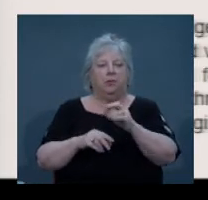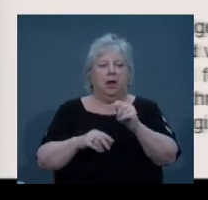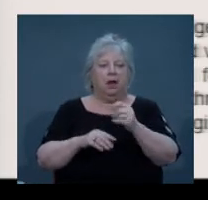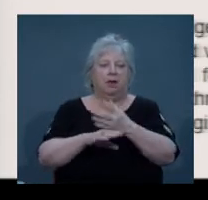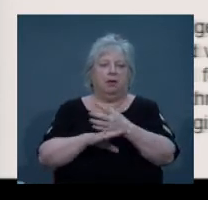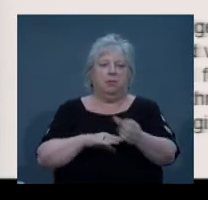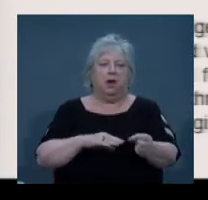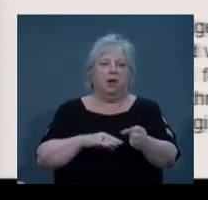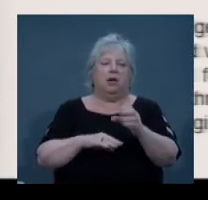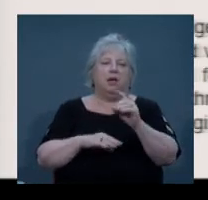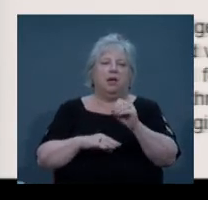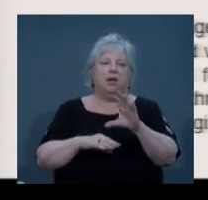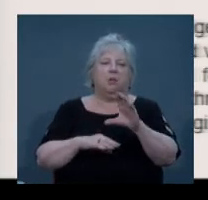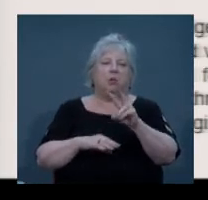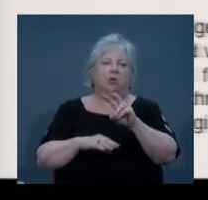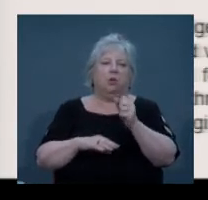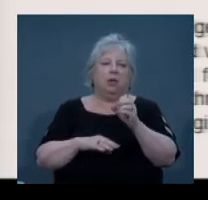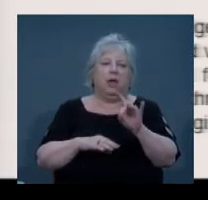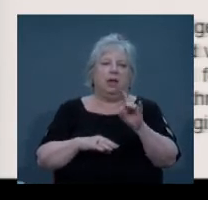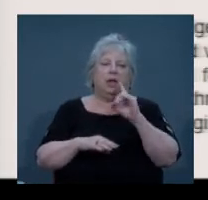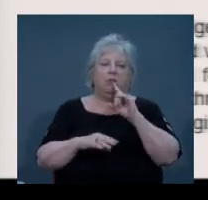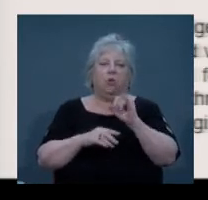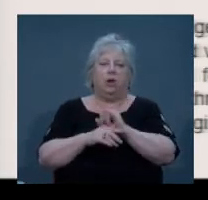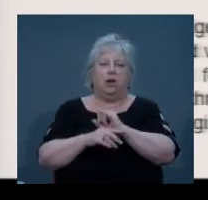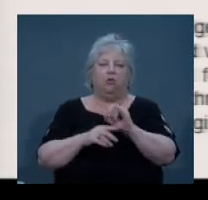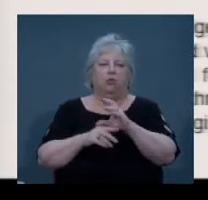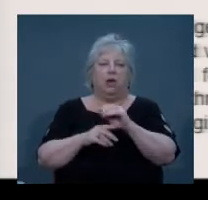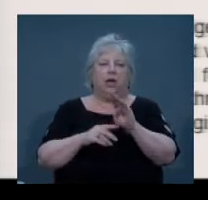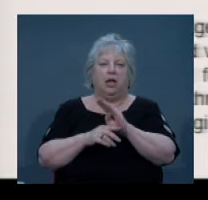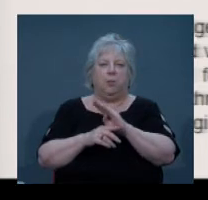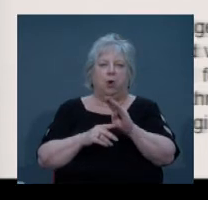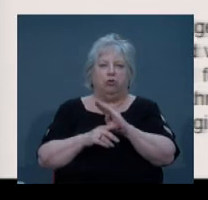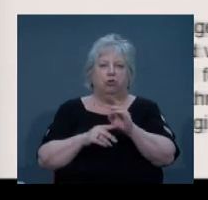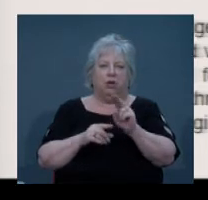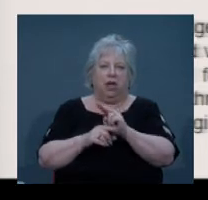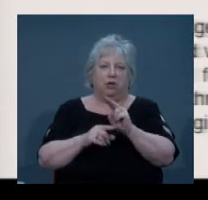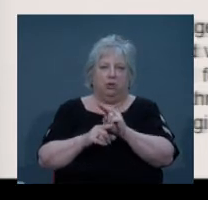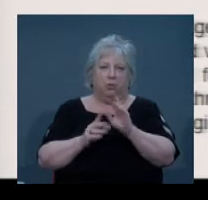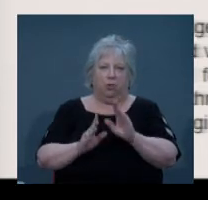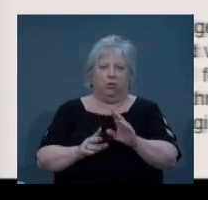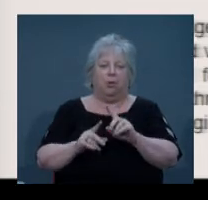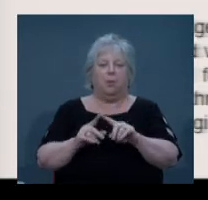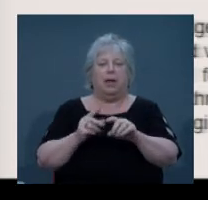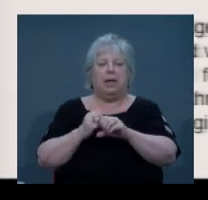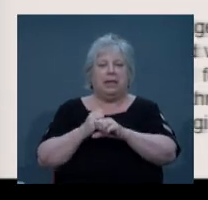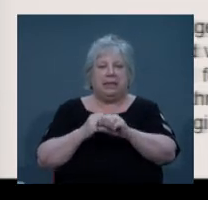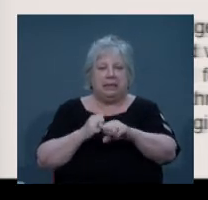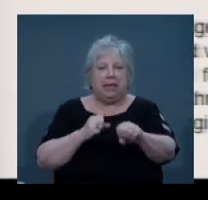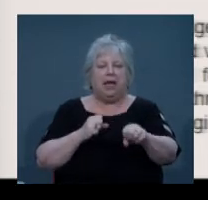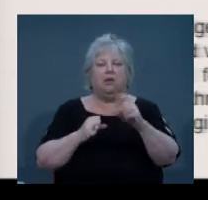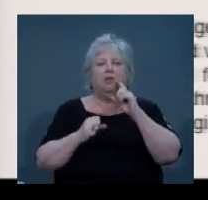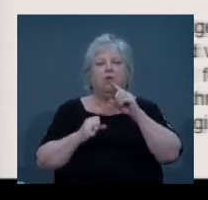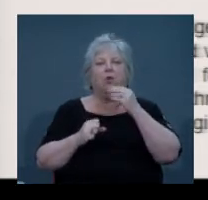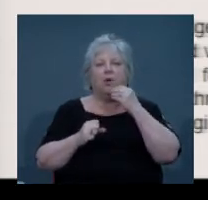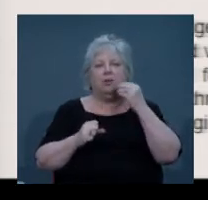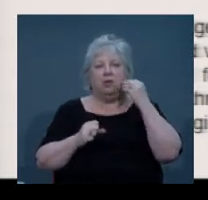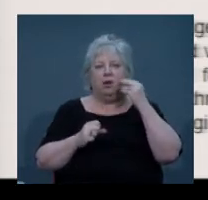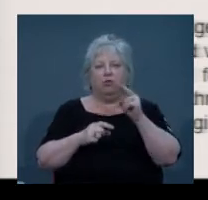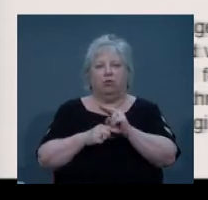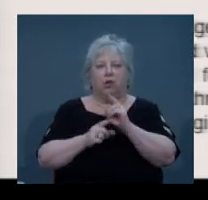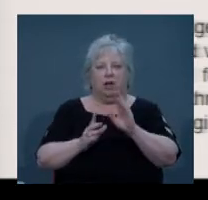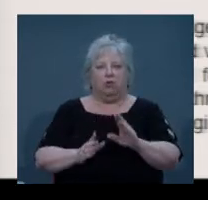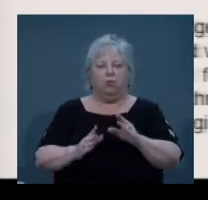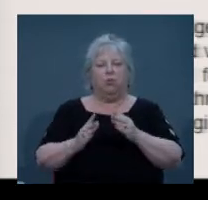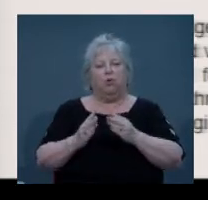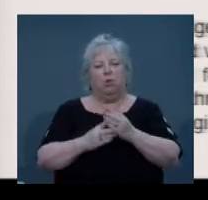December 2018 for industrial and commercial customers, but it extends for residential customers